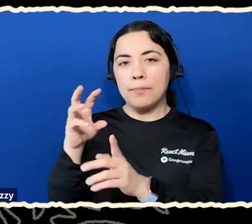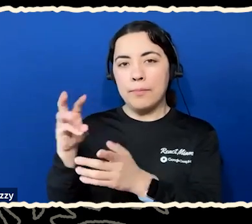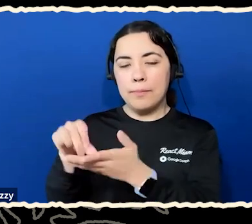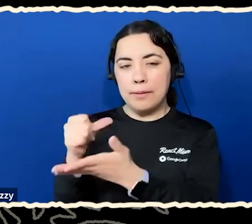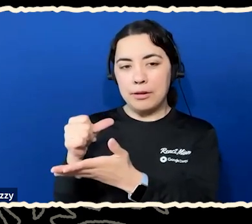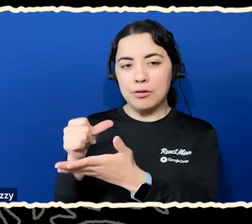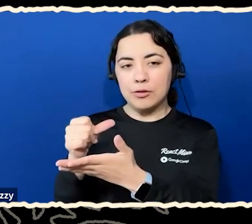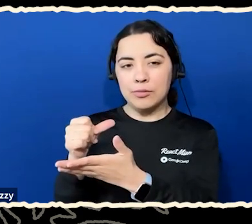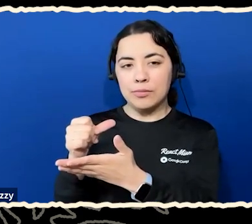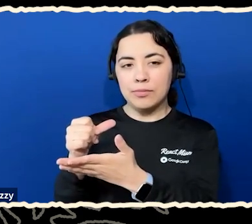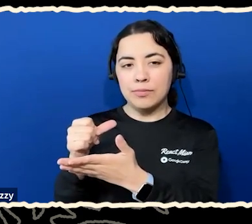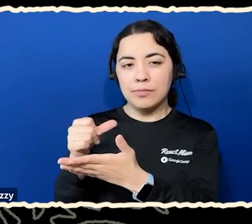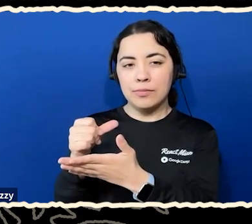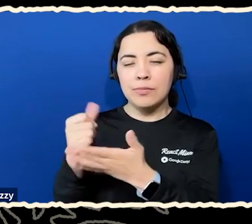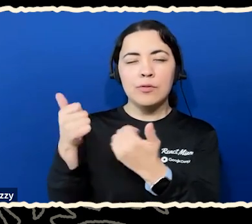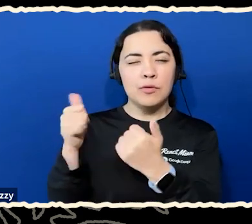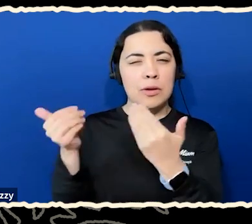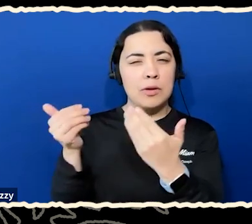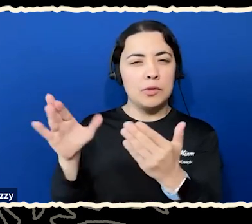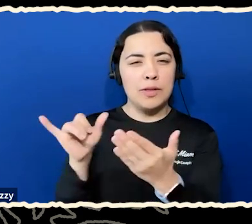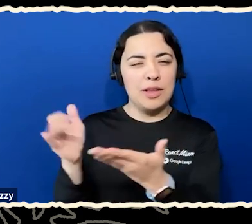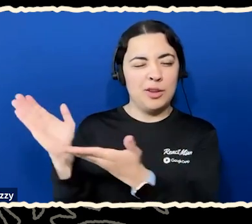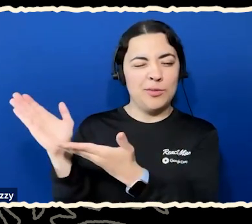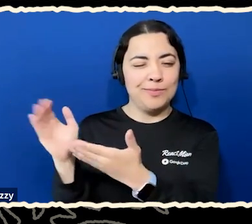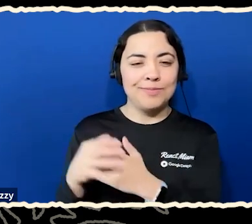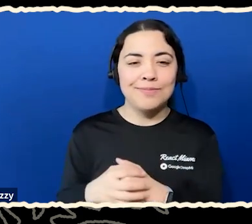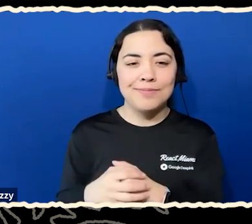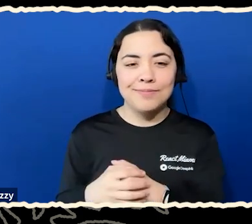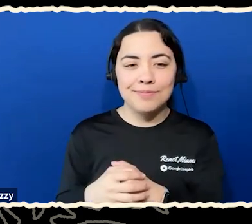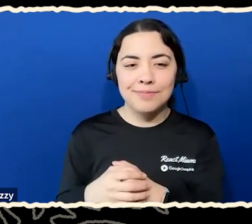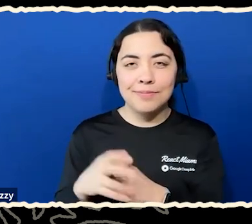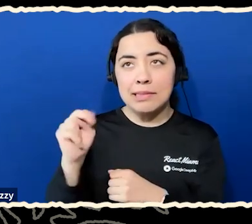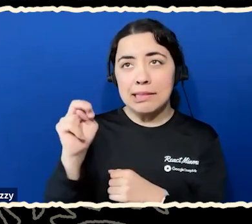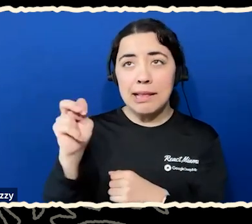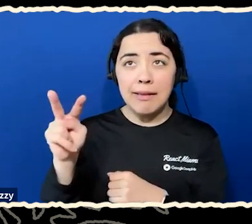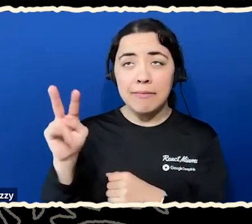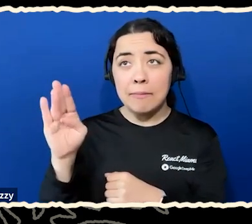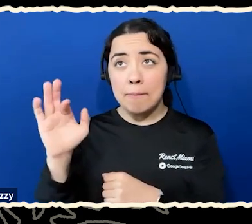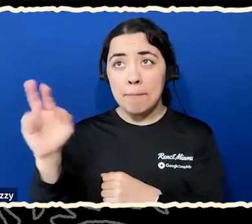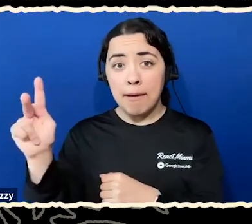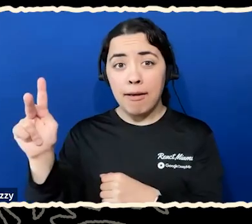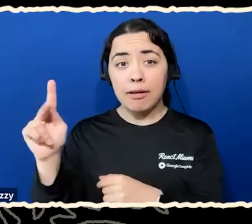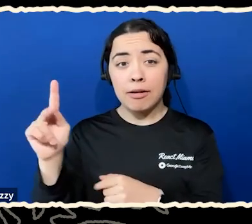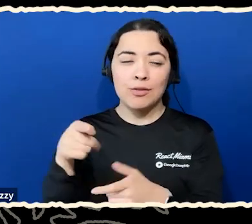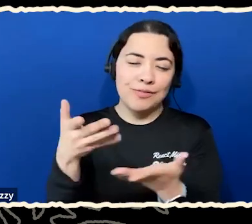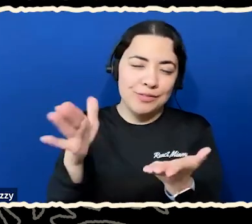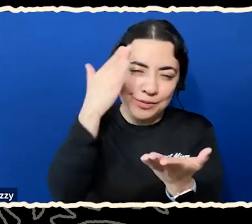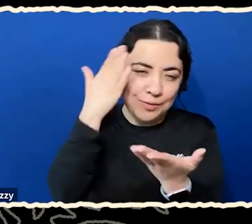too. That's over here. Nav back, and yeah, you already know what this is.